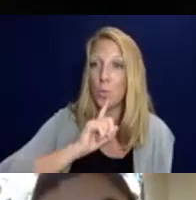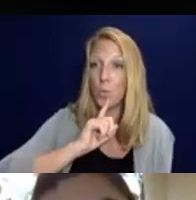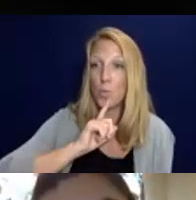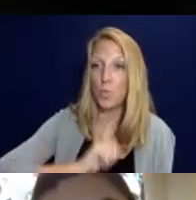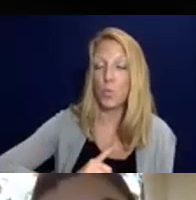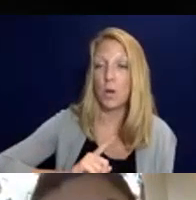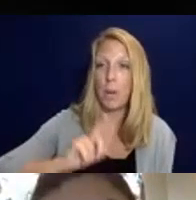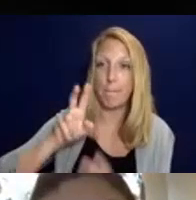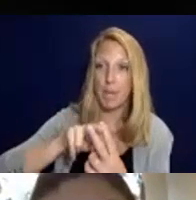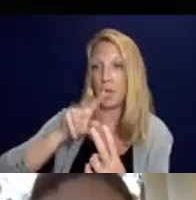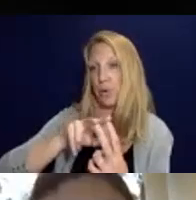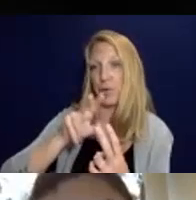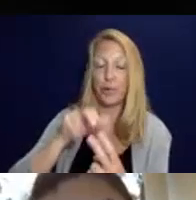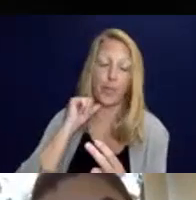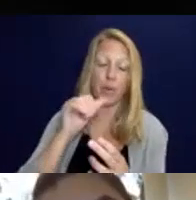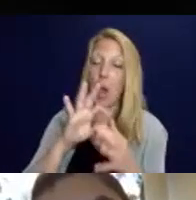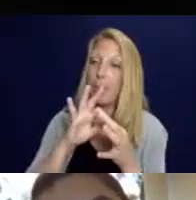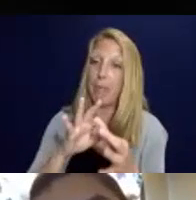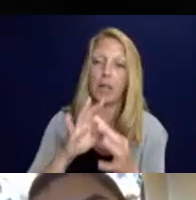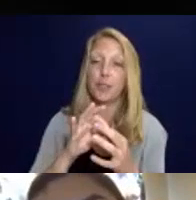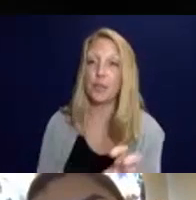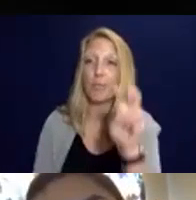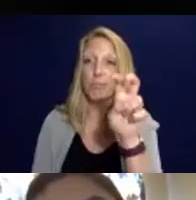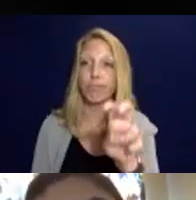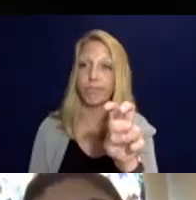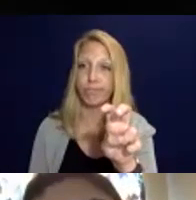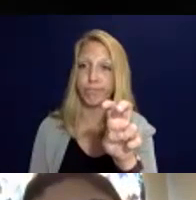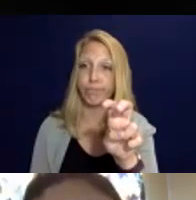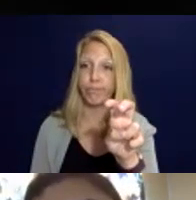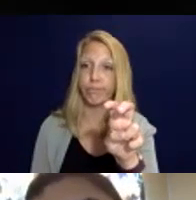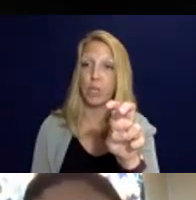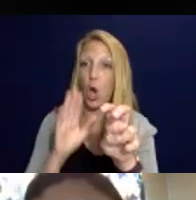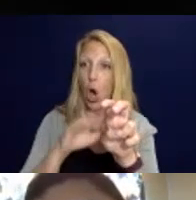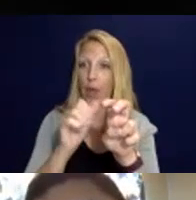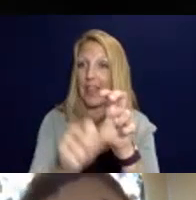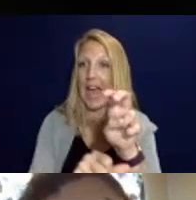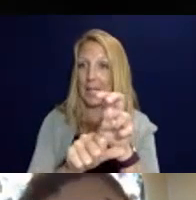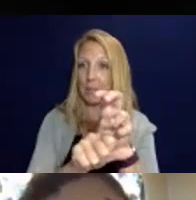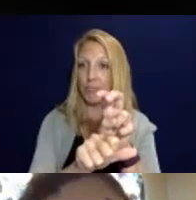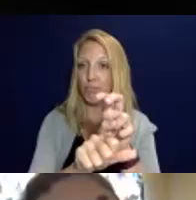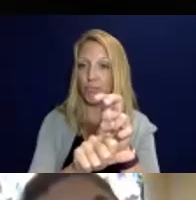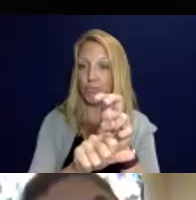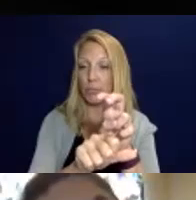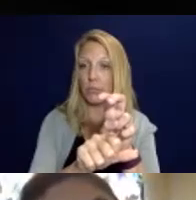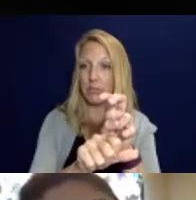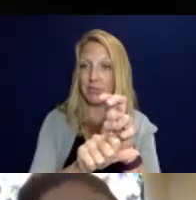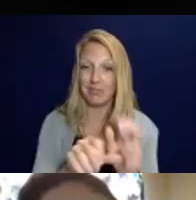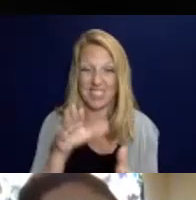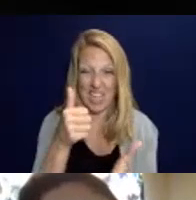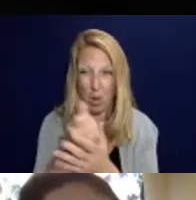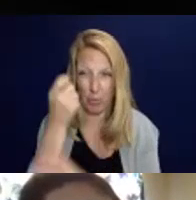not bonded together. They're just sitting there on the central atom. Does that kind of help you out a little bit, Amanda?